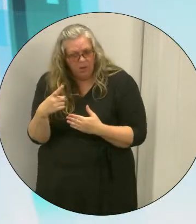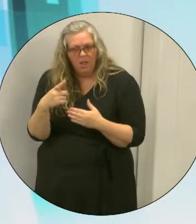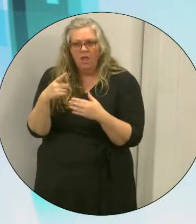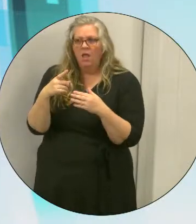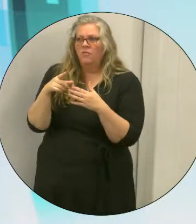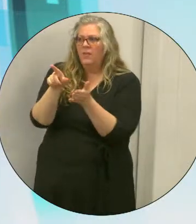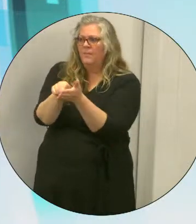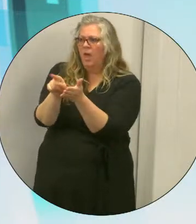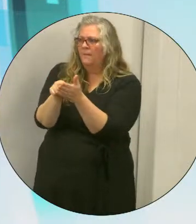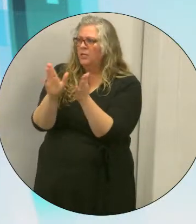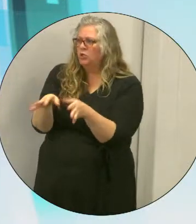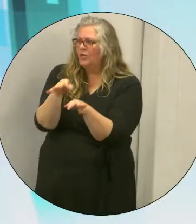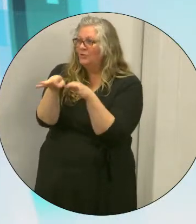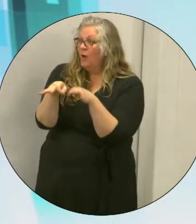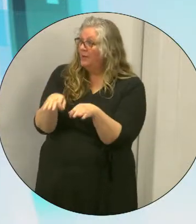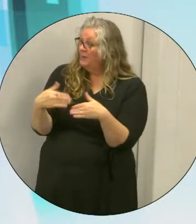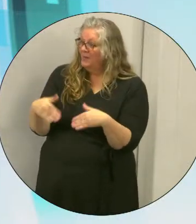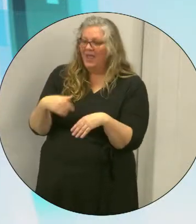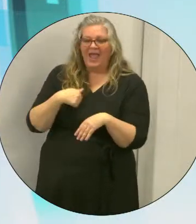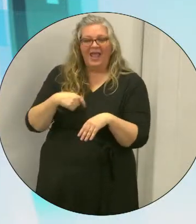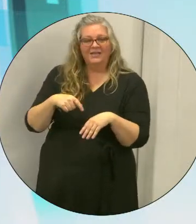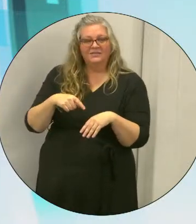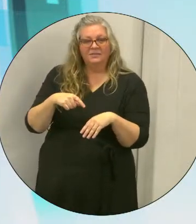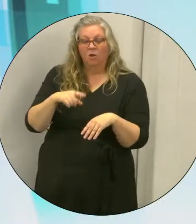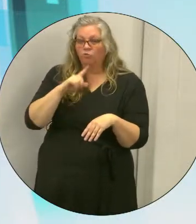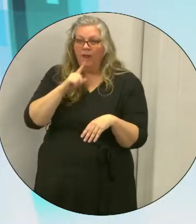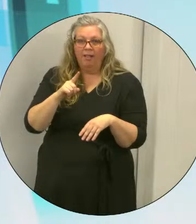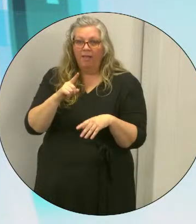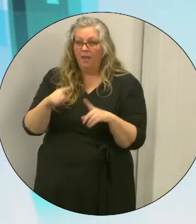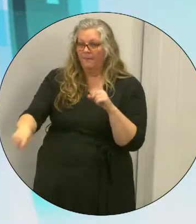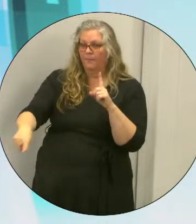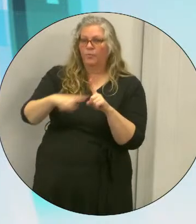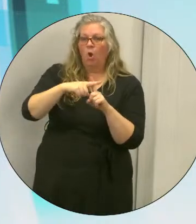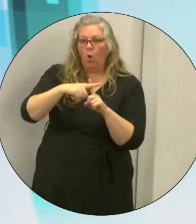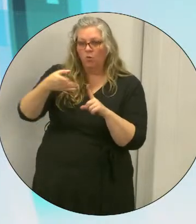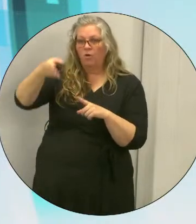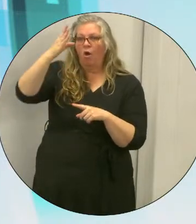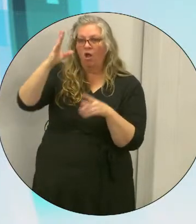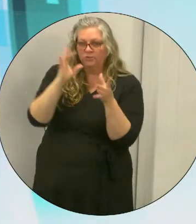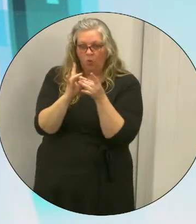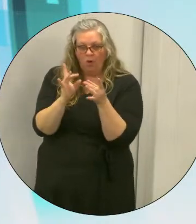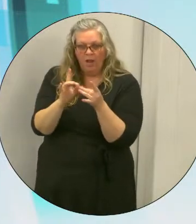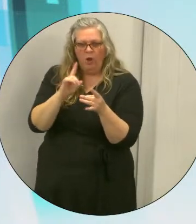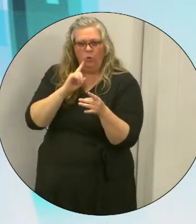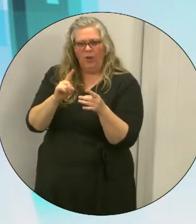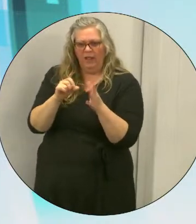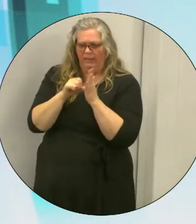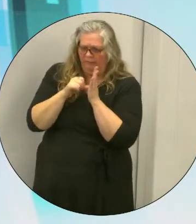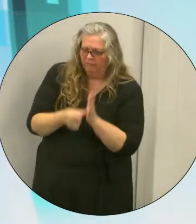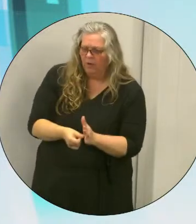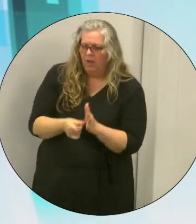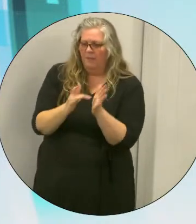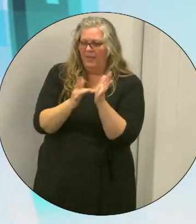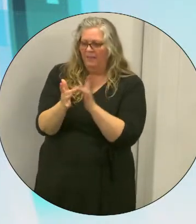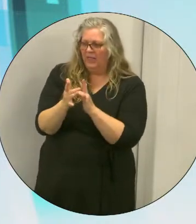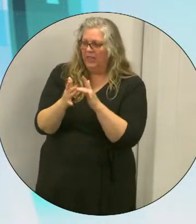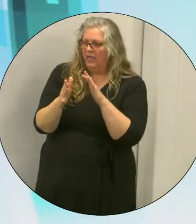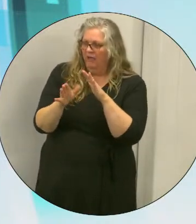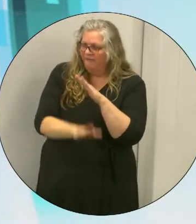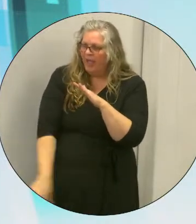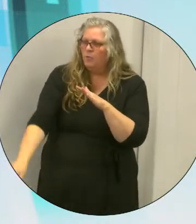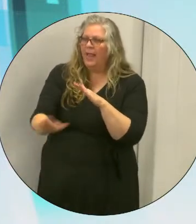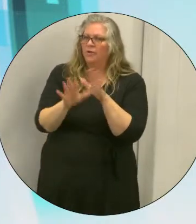describes them as pro-God stories that reinforce biblically based foundational values. Sounds